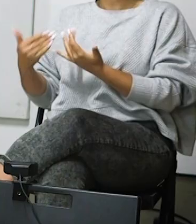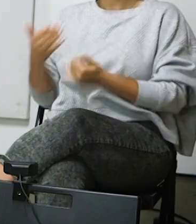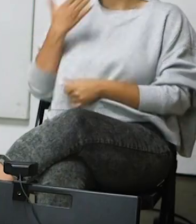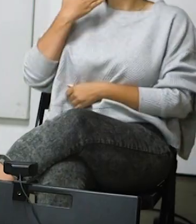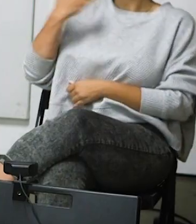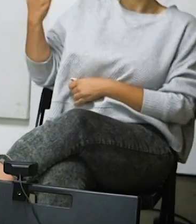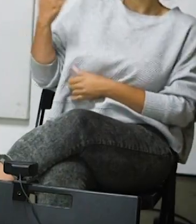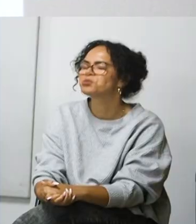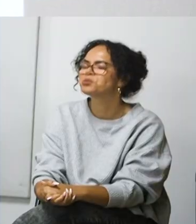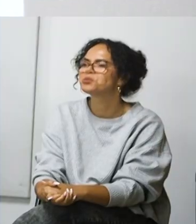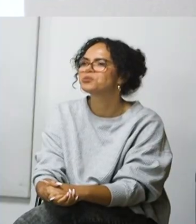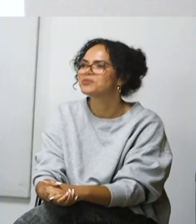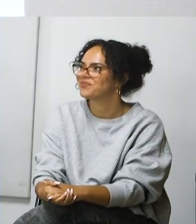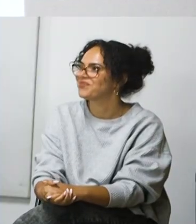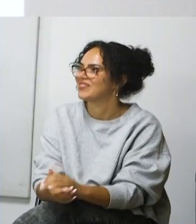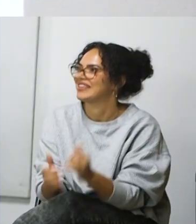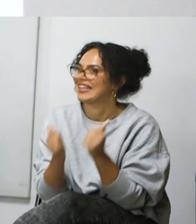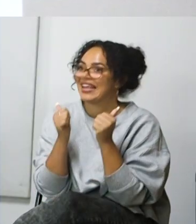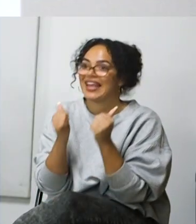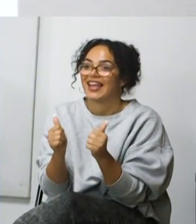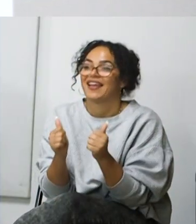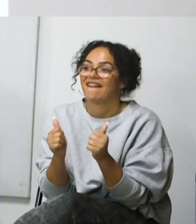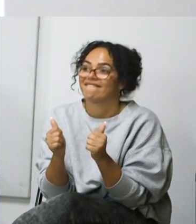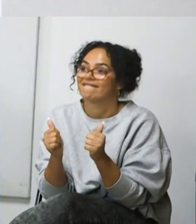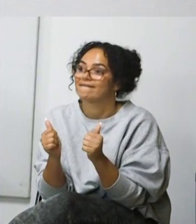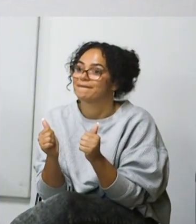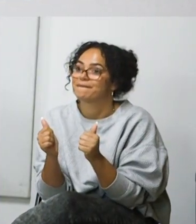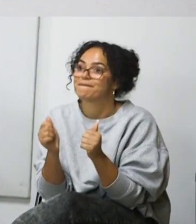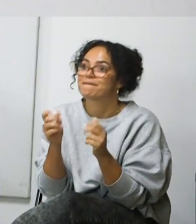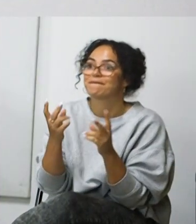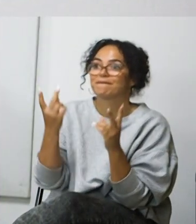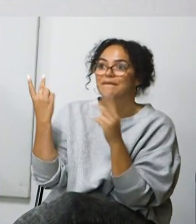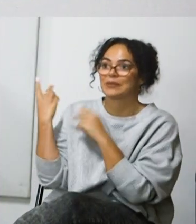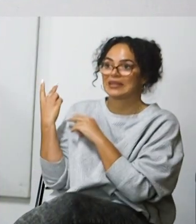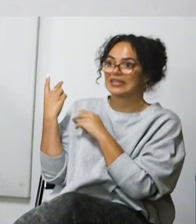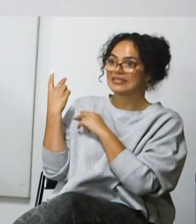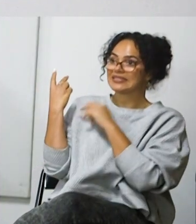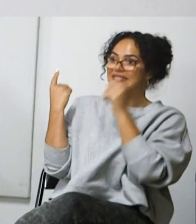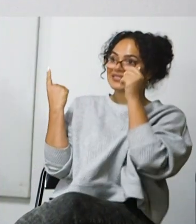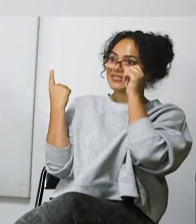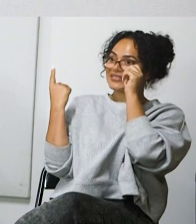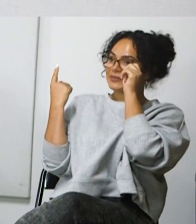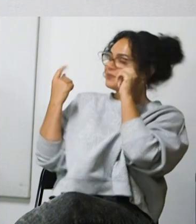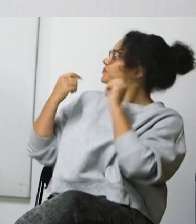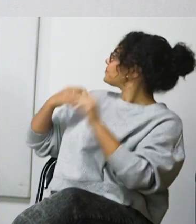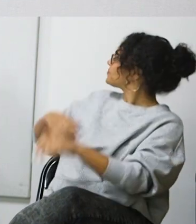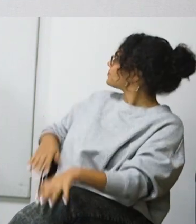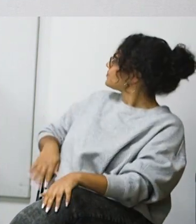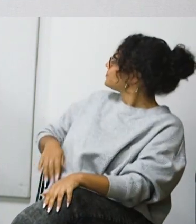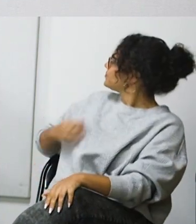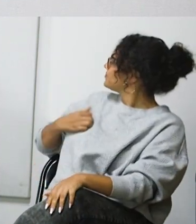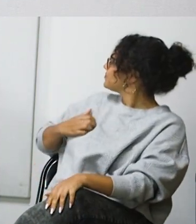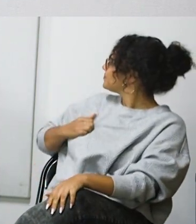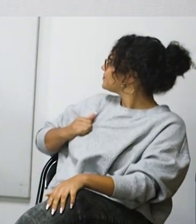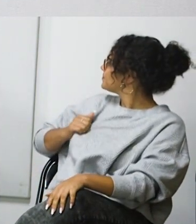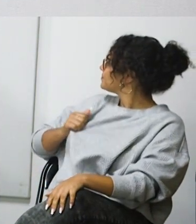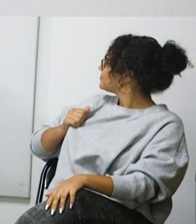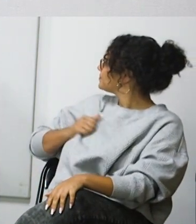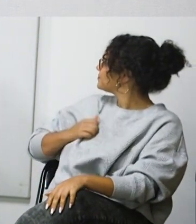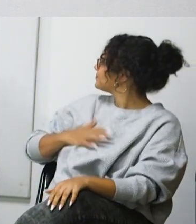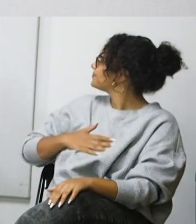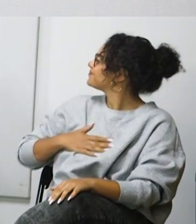hand it over to you. Can everyone see a pair of rather alarming eyes? See a couple of pairs of rather alarming